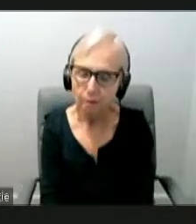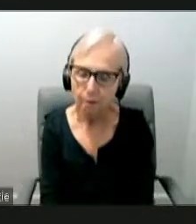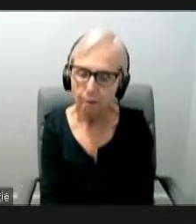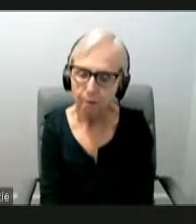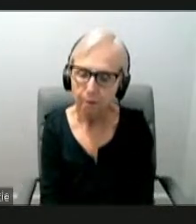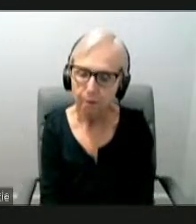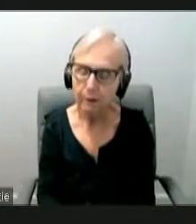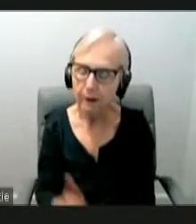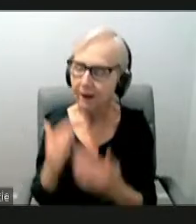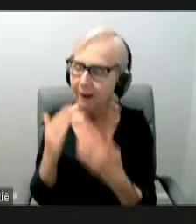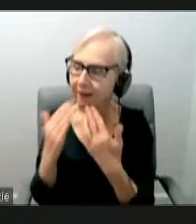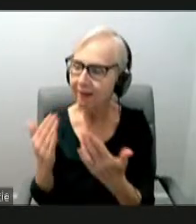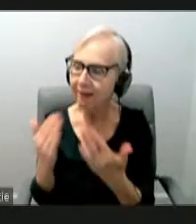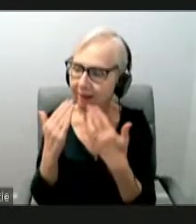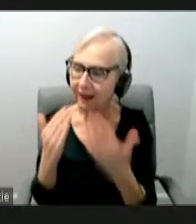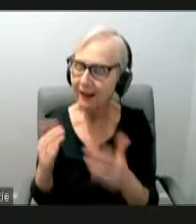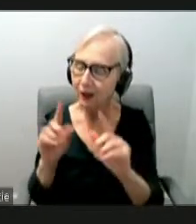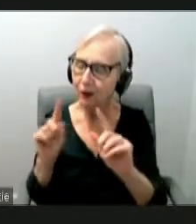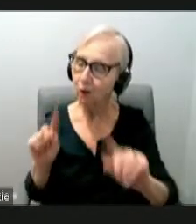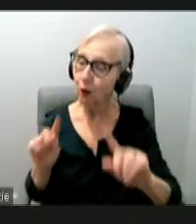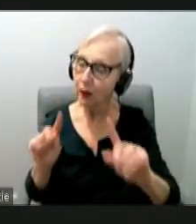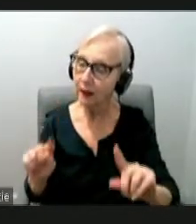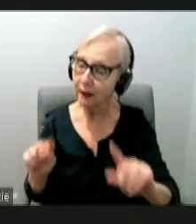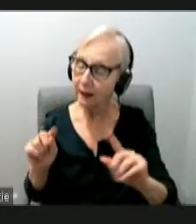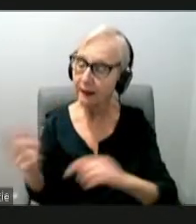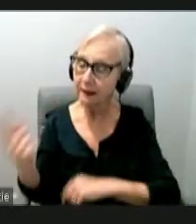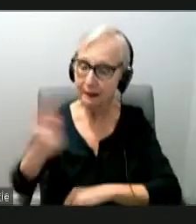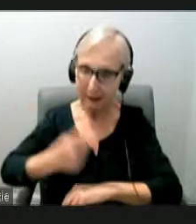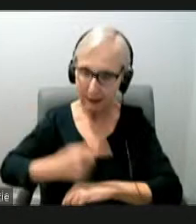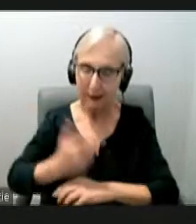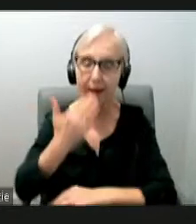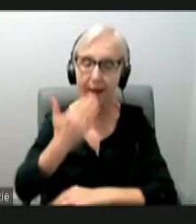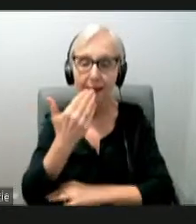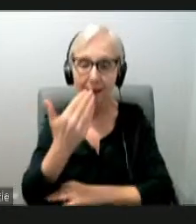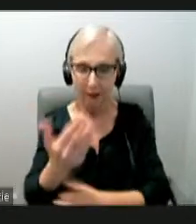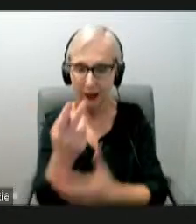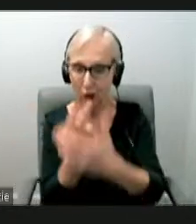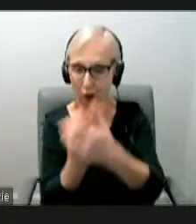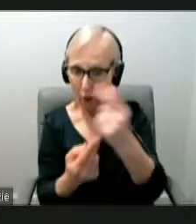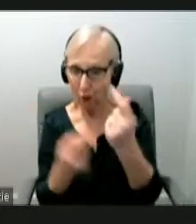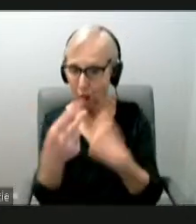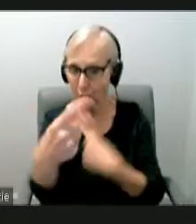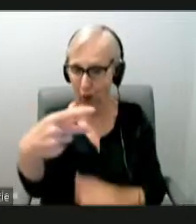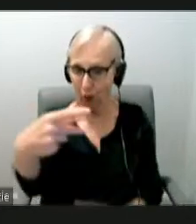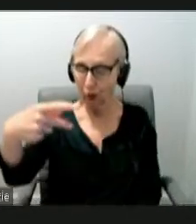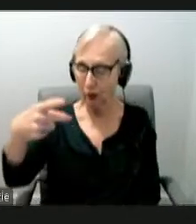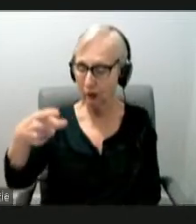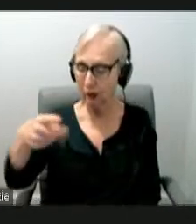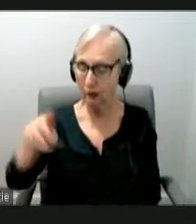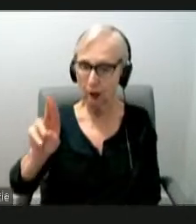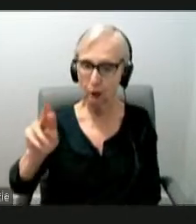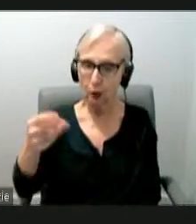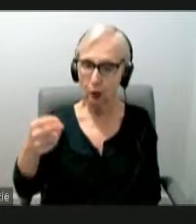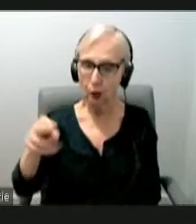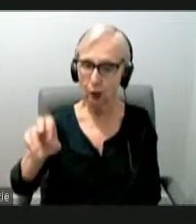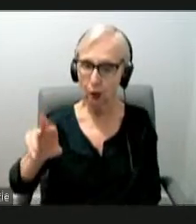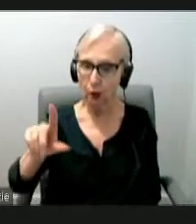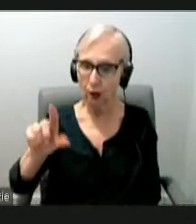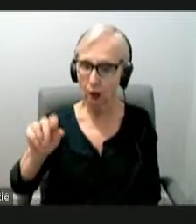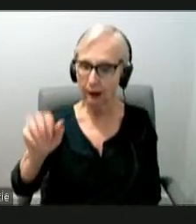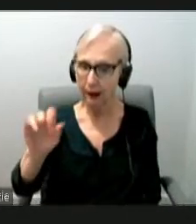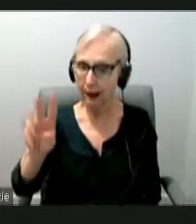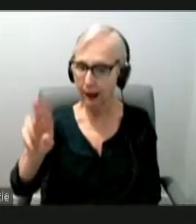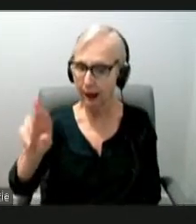All right. Thank you, everybody, for attending today. Thank you, Dr. Herlihy and Director Bookman, for this presentation. And one more reminder, if you have